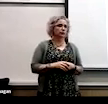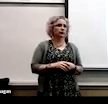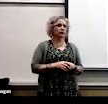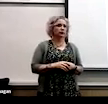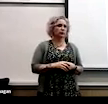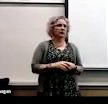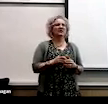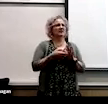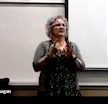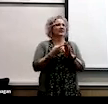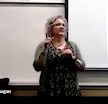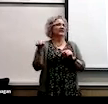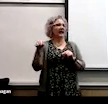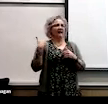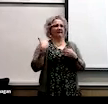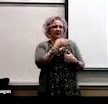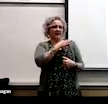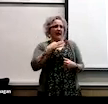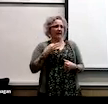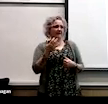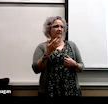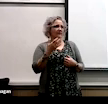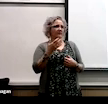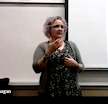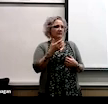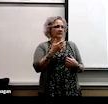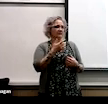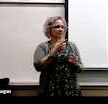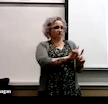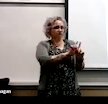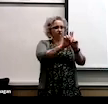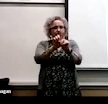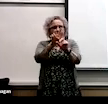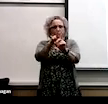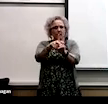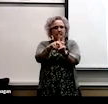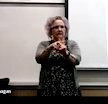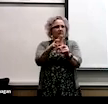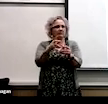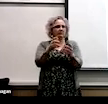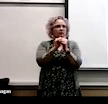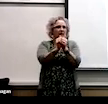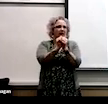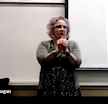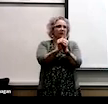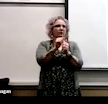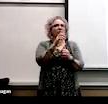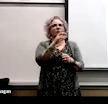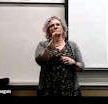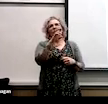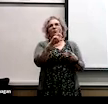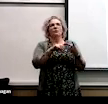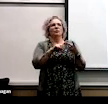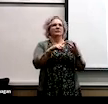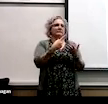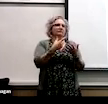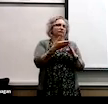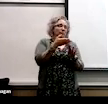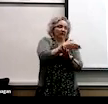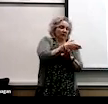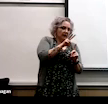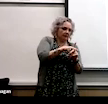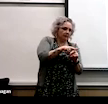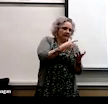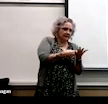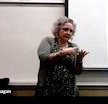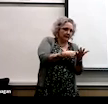attend appointments with people, sort of remind them, okay, we have another appointment next week with somebody else, we can talk to them about it. And it's also nice, I think, for families because it's